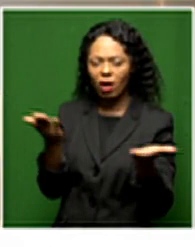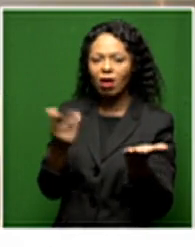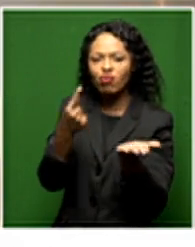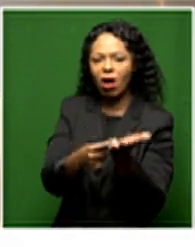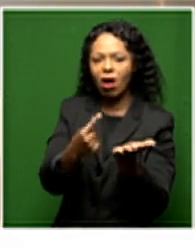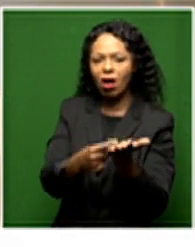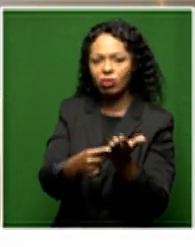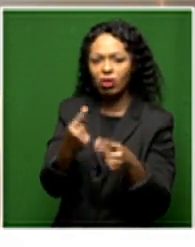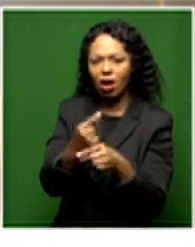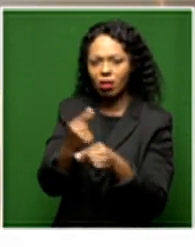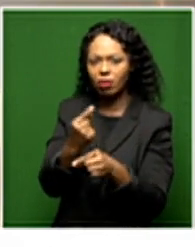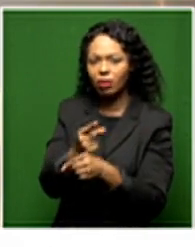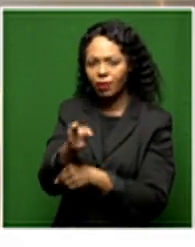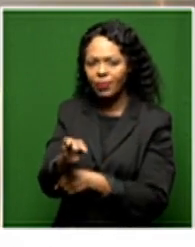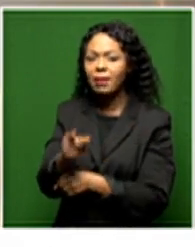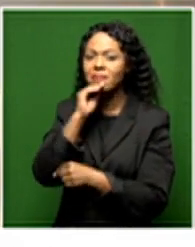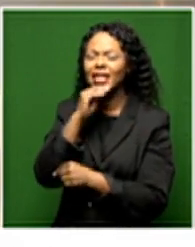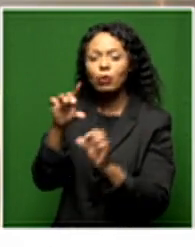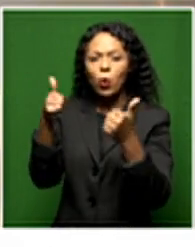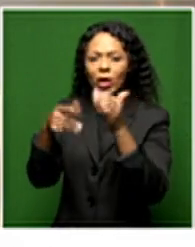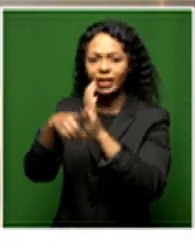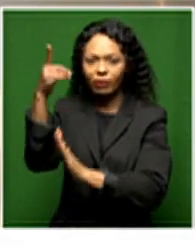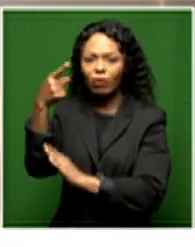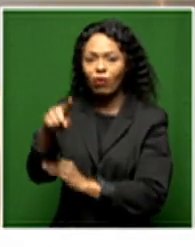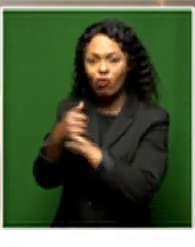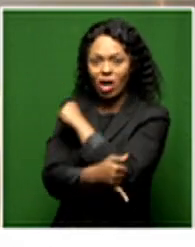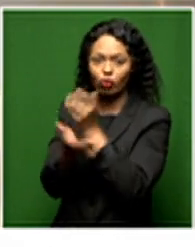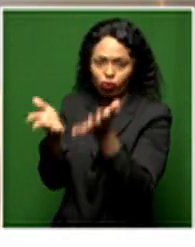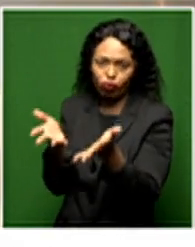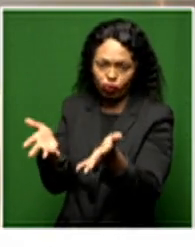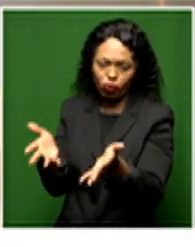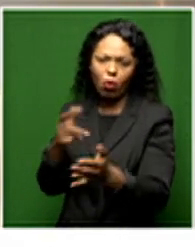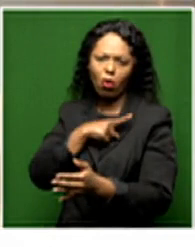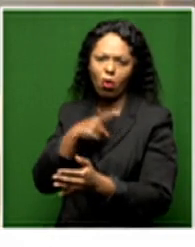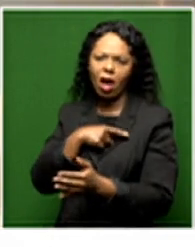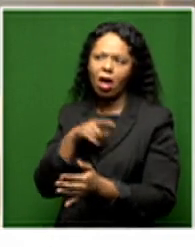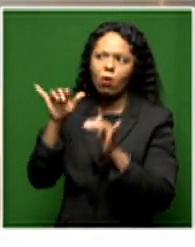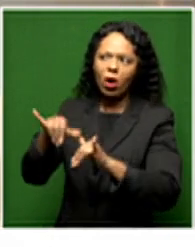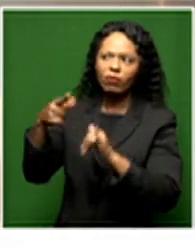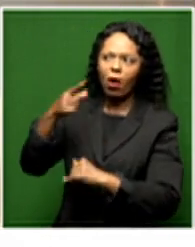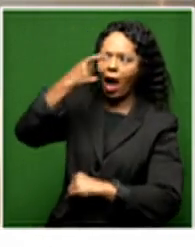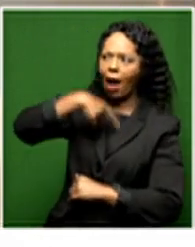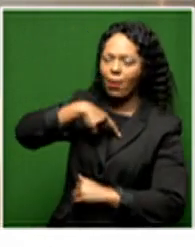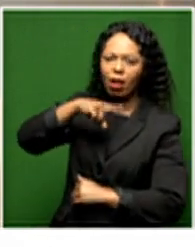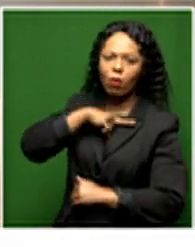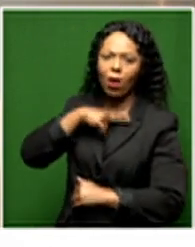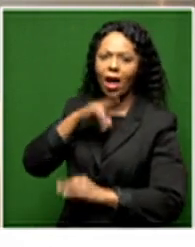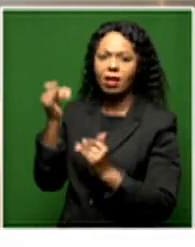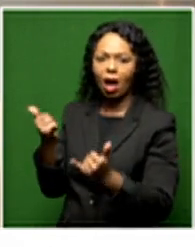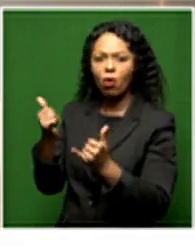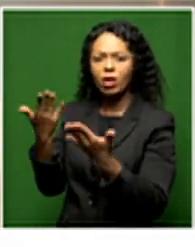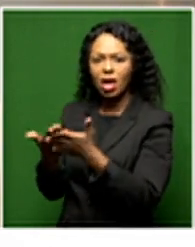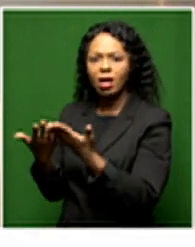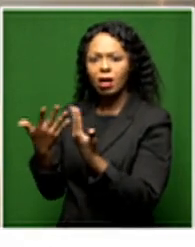that's quite a big development for that country. I mean, we're still waiting for the likes of something like an Apple to actually move into Africa and